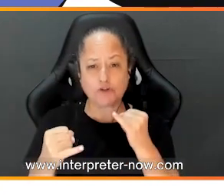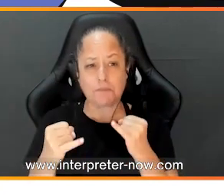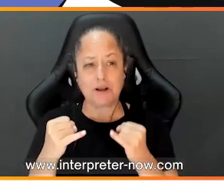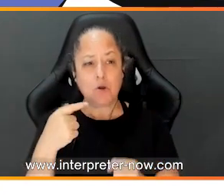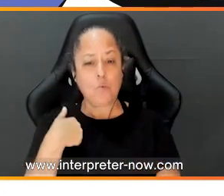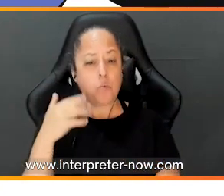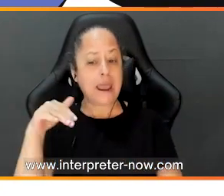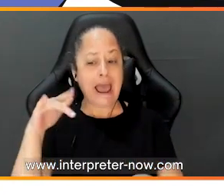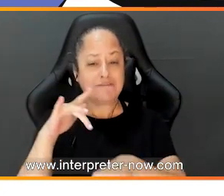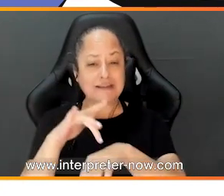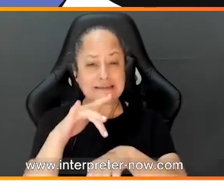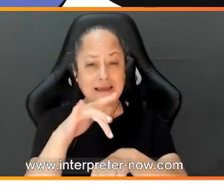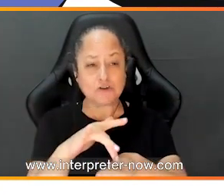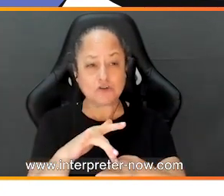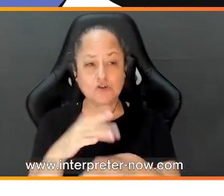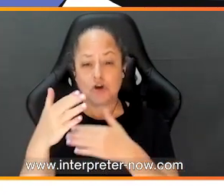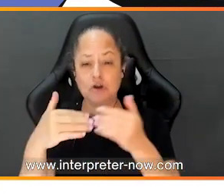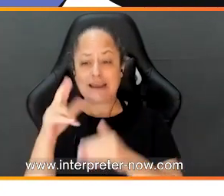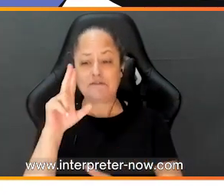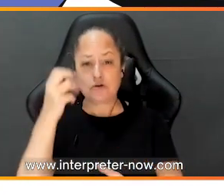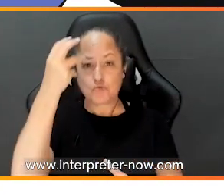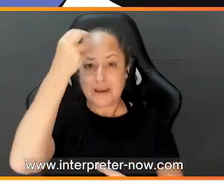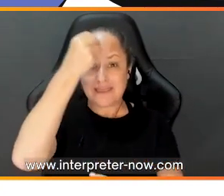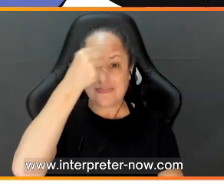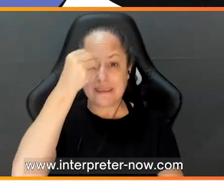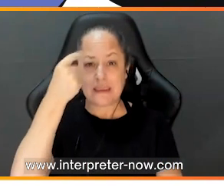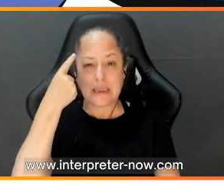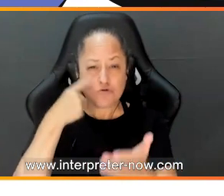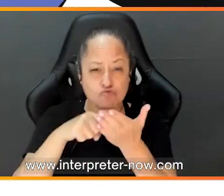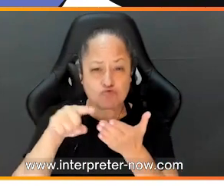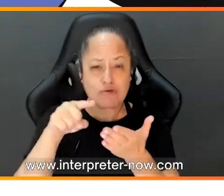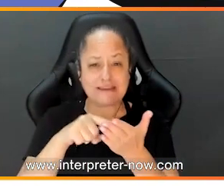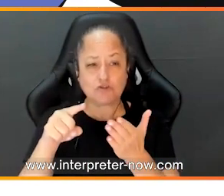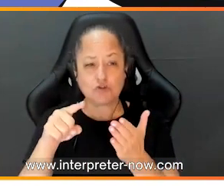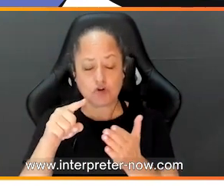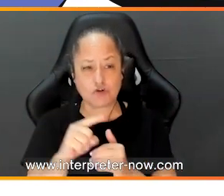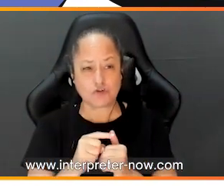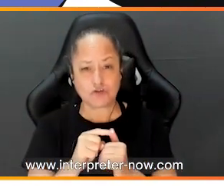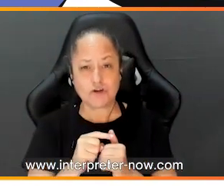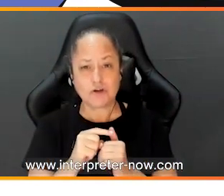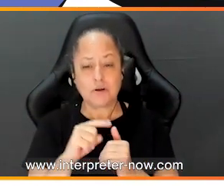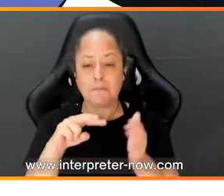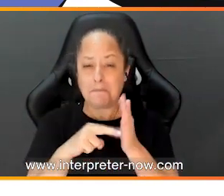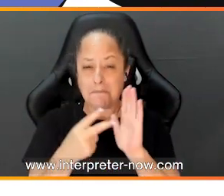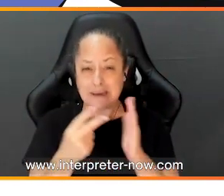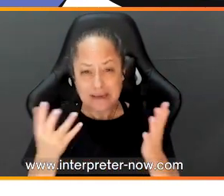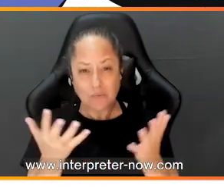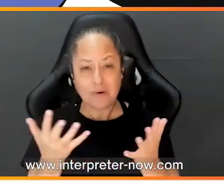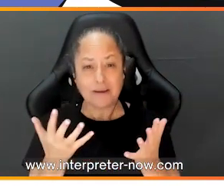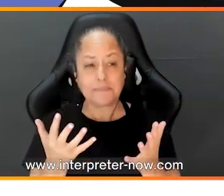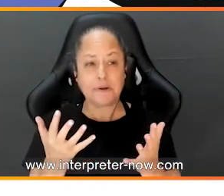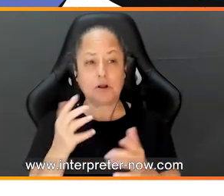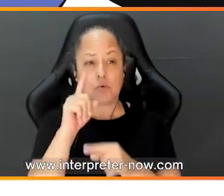usability testing, so testing the usability of a product, it happens in a lab environment. And so there's this notion